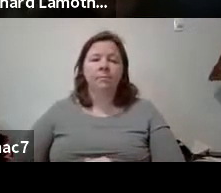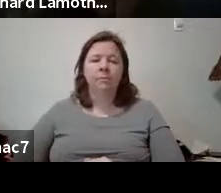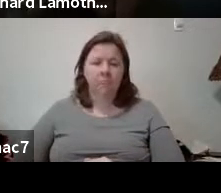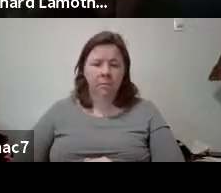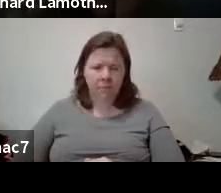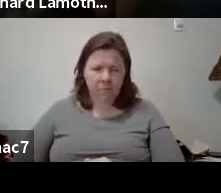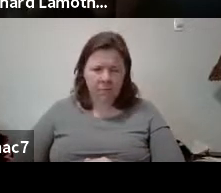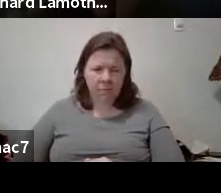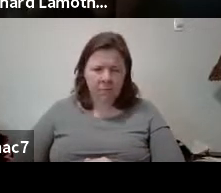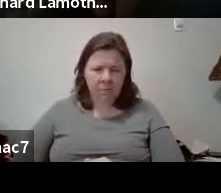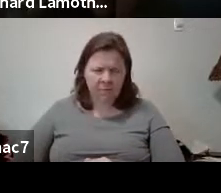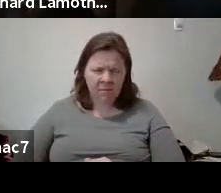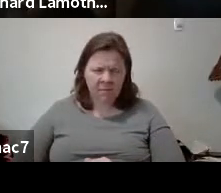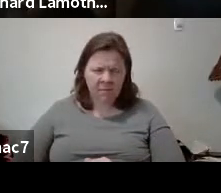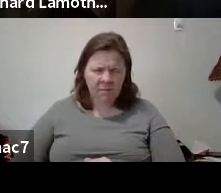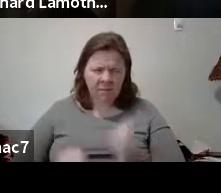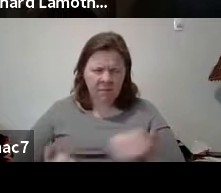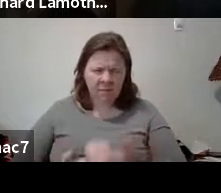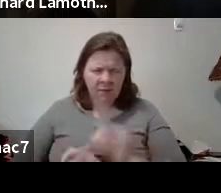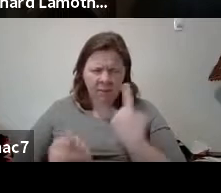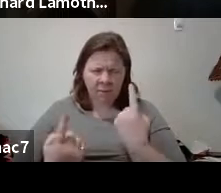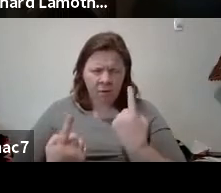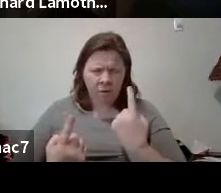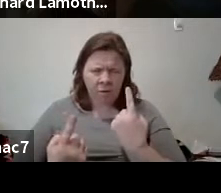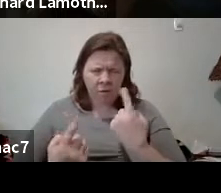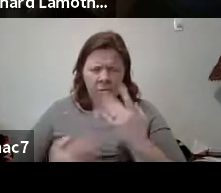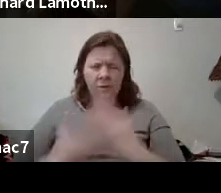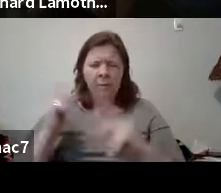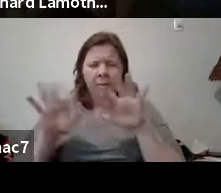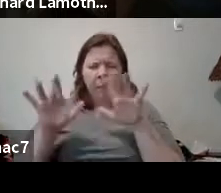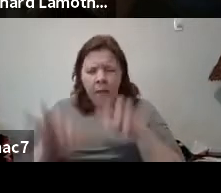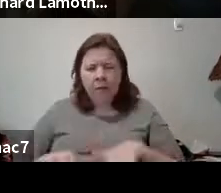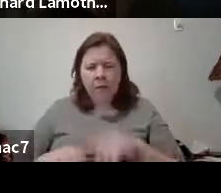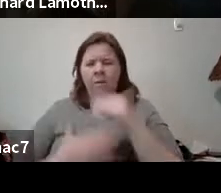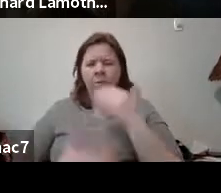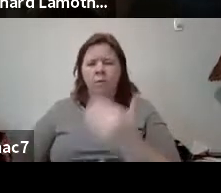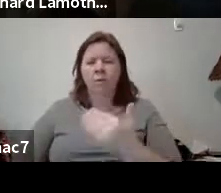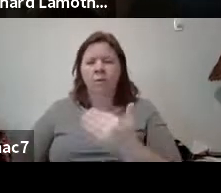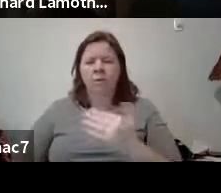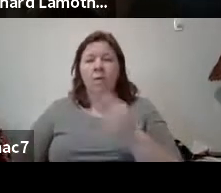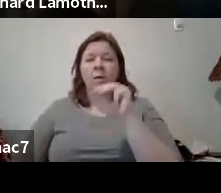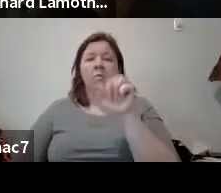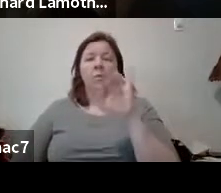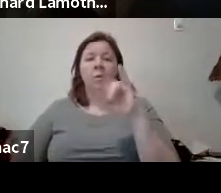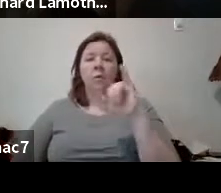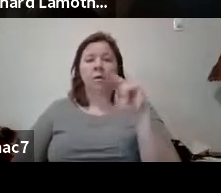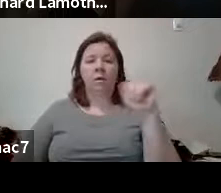And everyone's keeping dead still. Okay, they're probably typing. That's also good. Hello, Sandra Marina. Fleming?